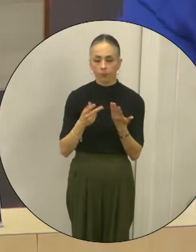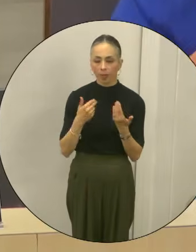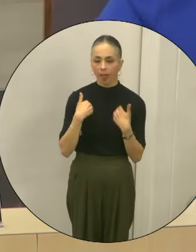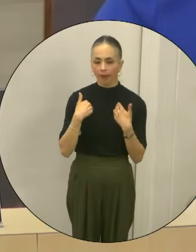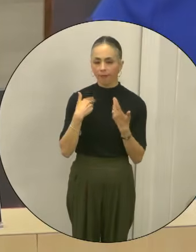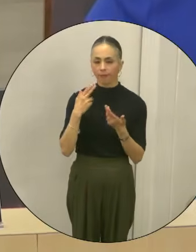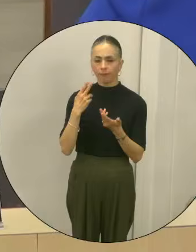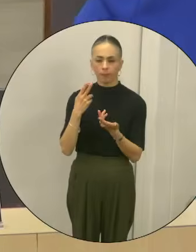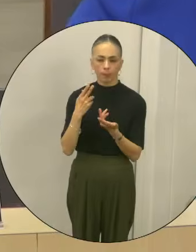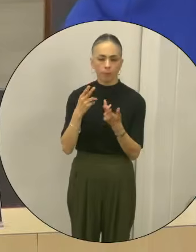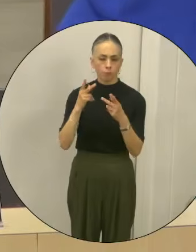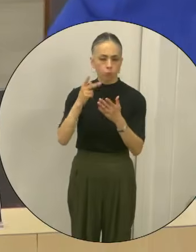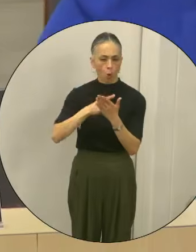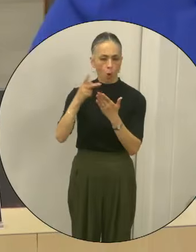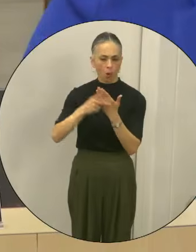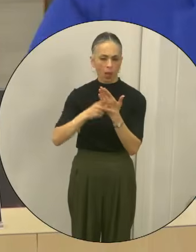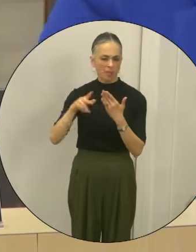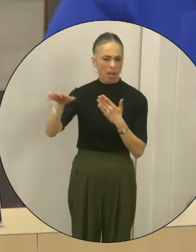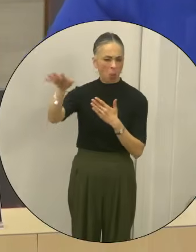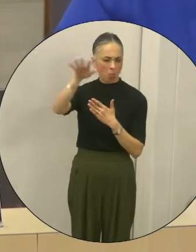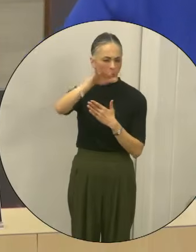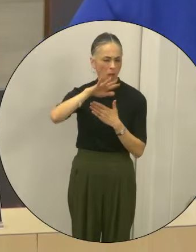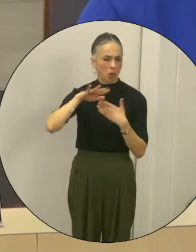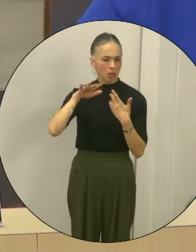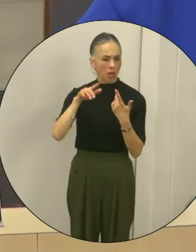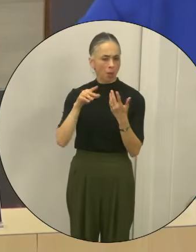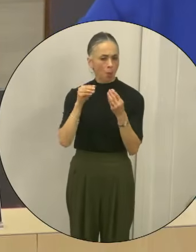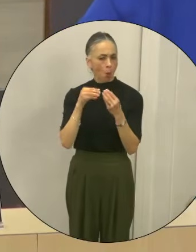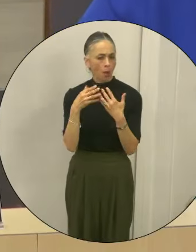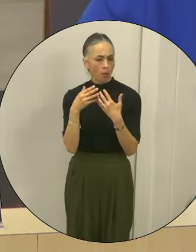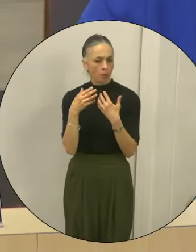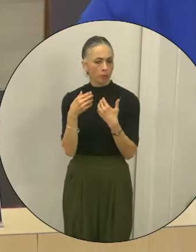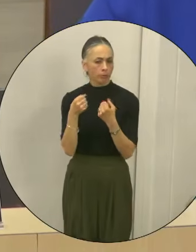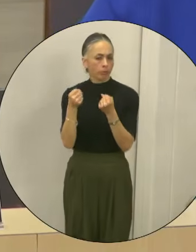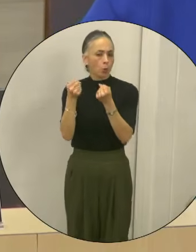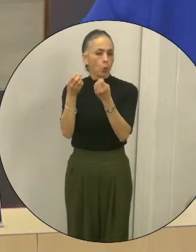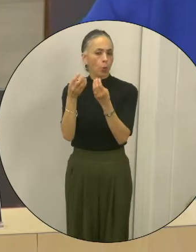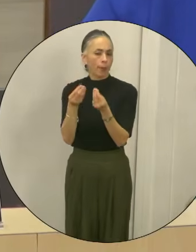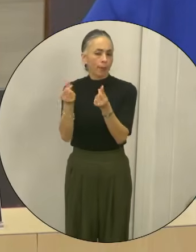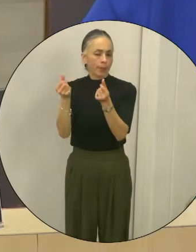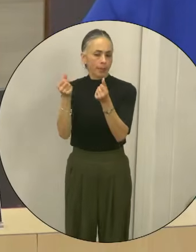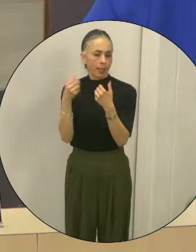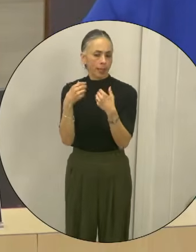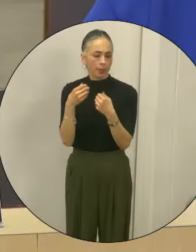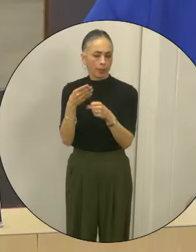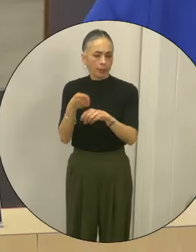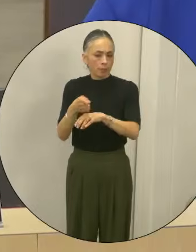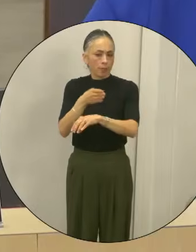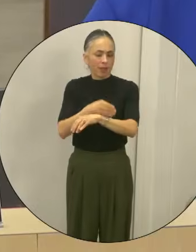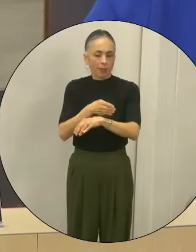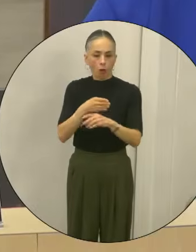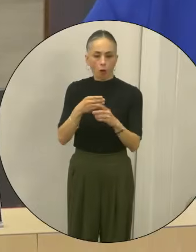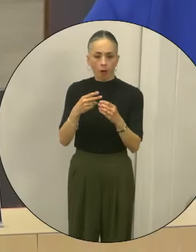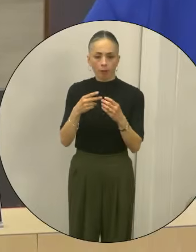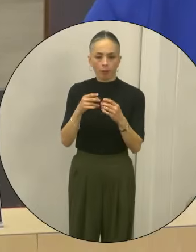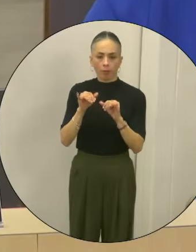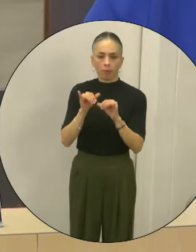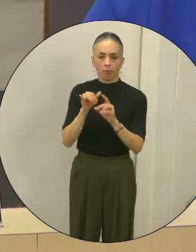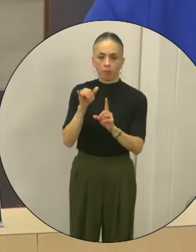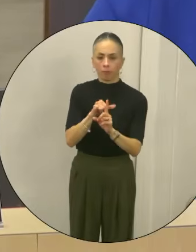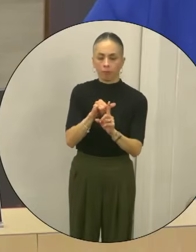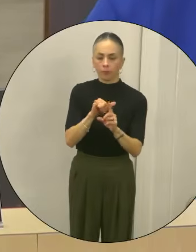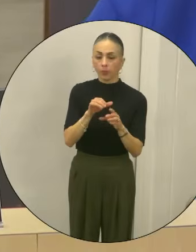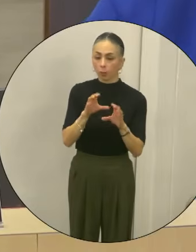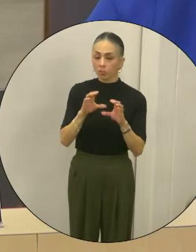universal programs that are out there that are more rehabilitating than they are containment, if you would, and those cost money. So when we look at these types